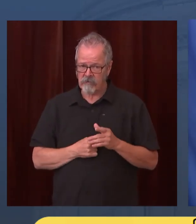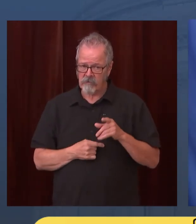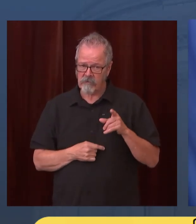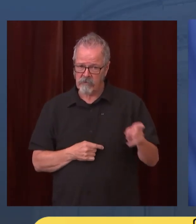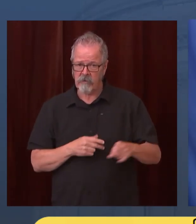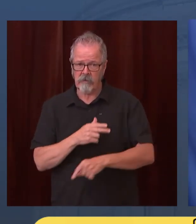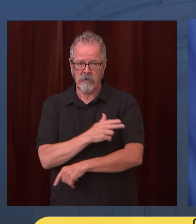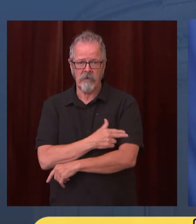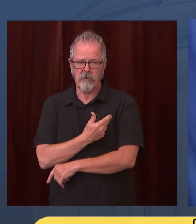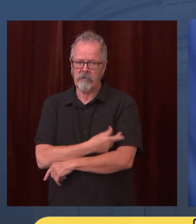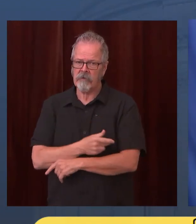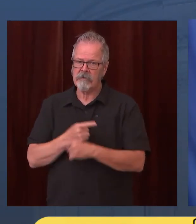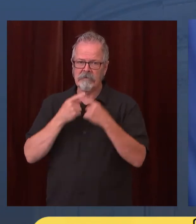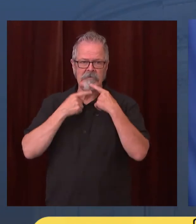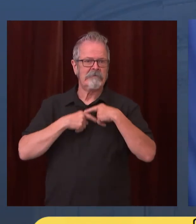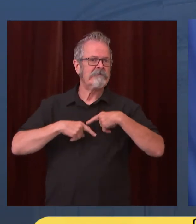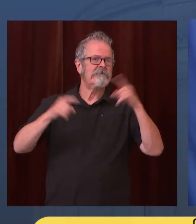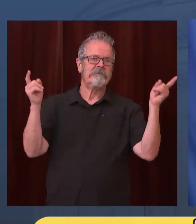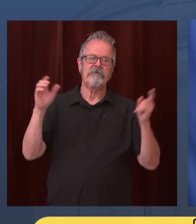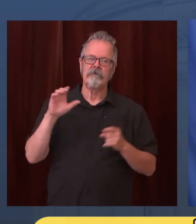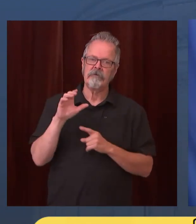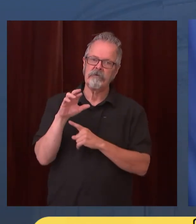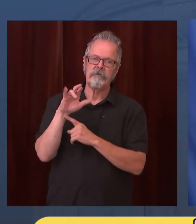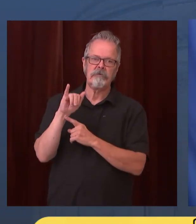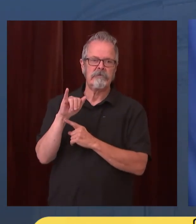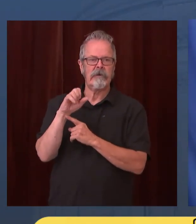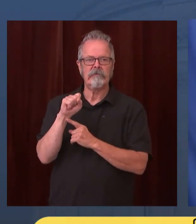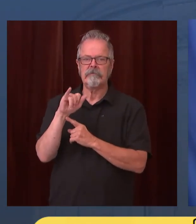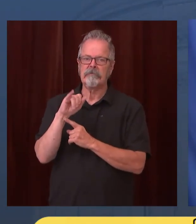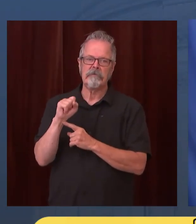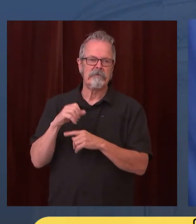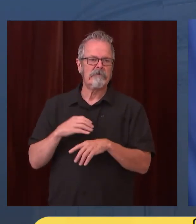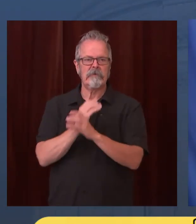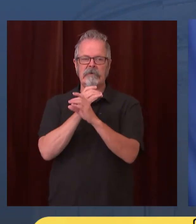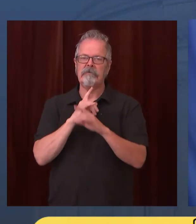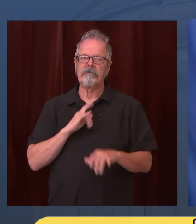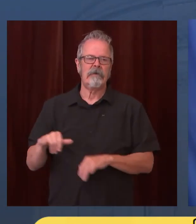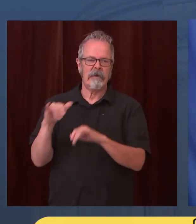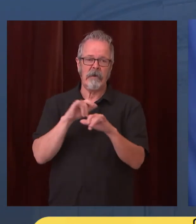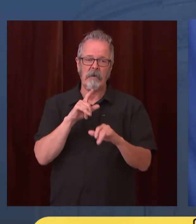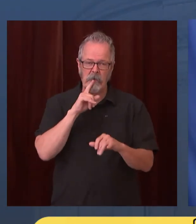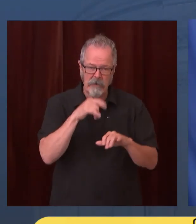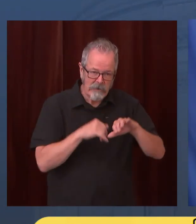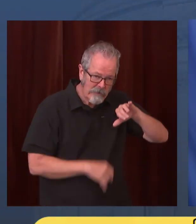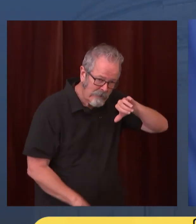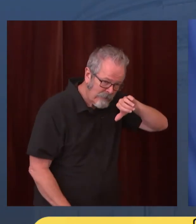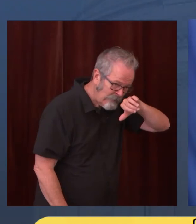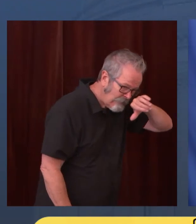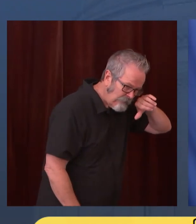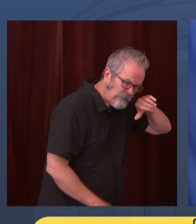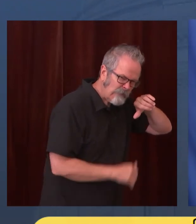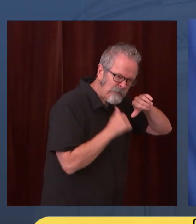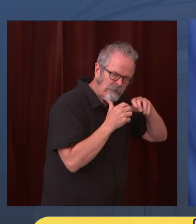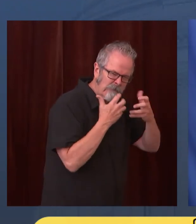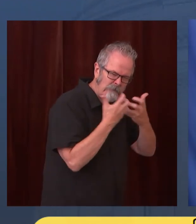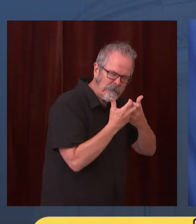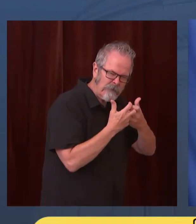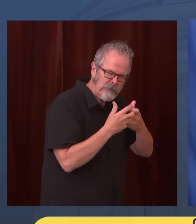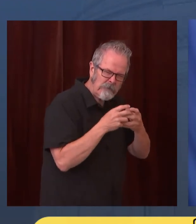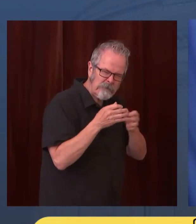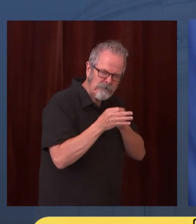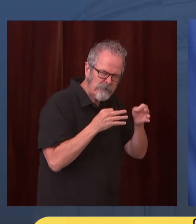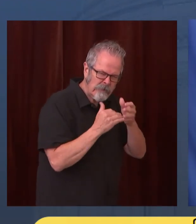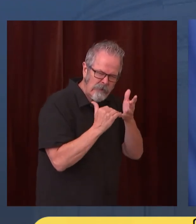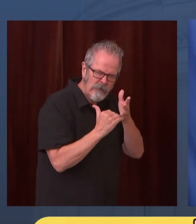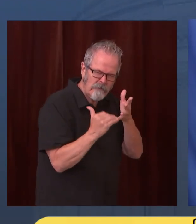the midst of a crisis. And I don't want to get too technical into this because it's obviously going to be beyond this dialogue here.